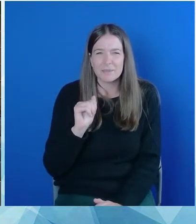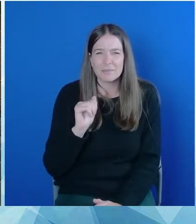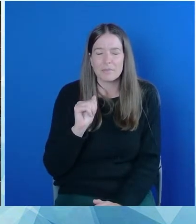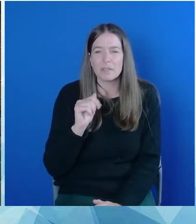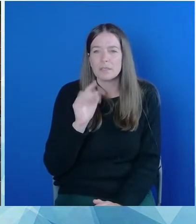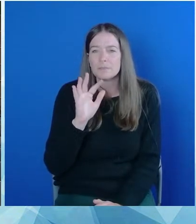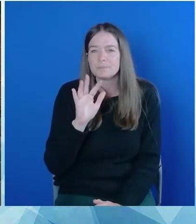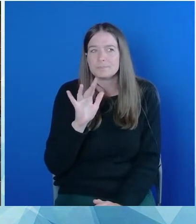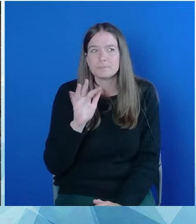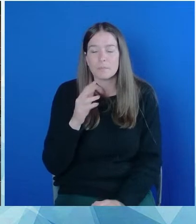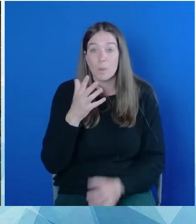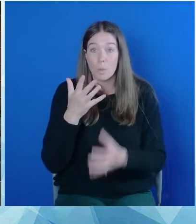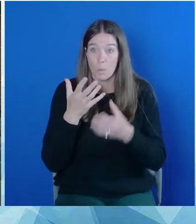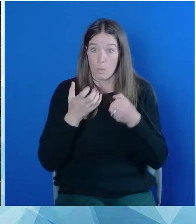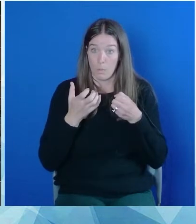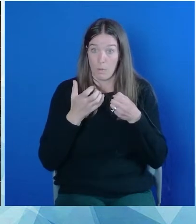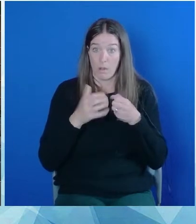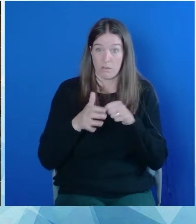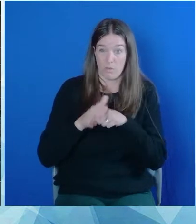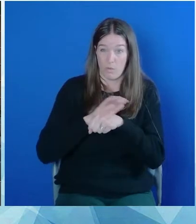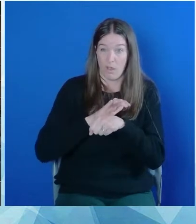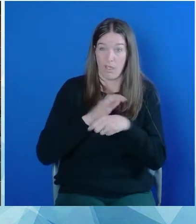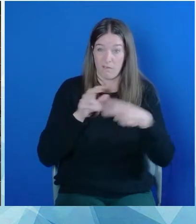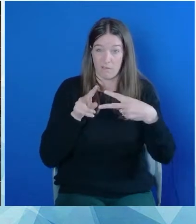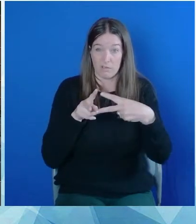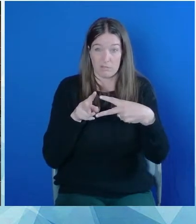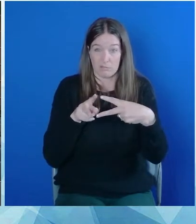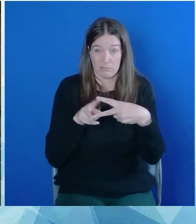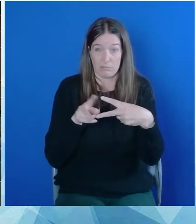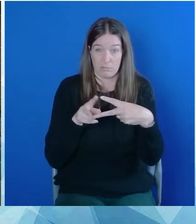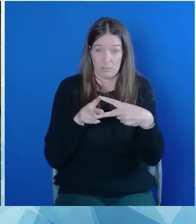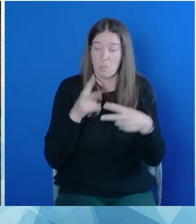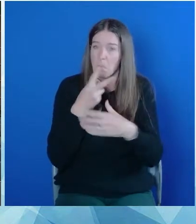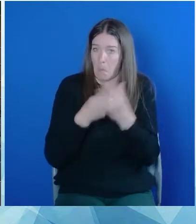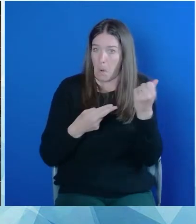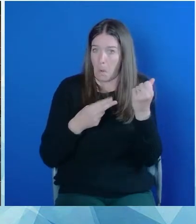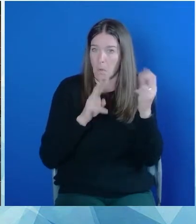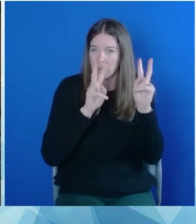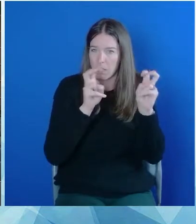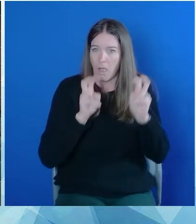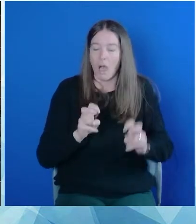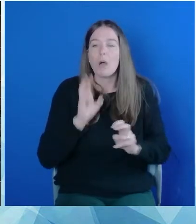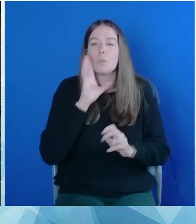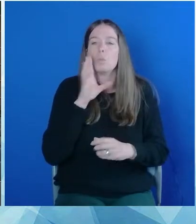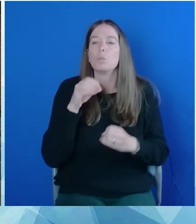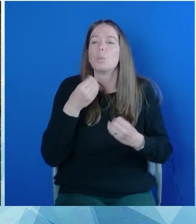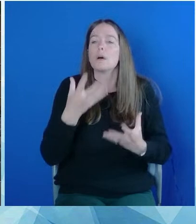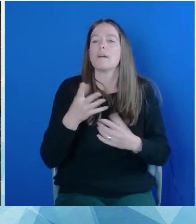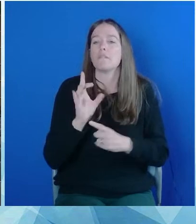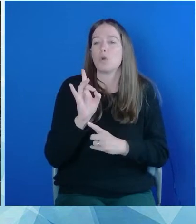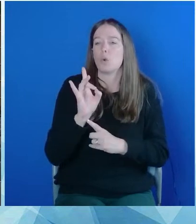if you'd like to cover both topics, we'll give you 8 minutes to do that.